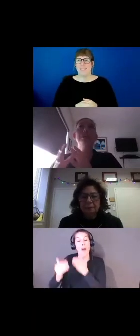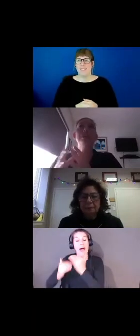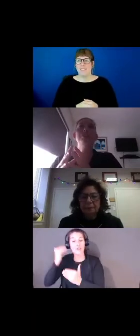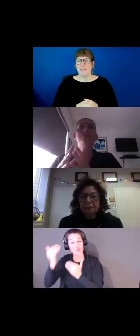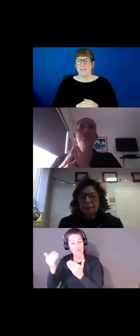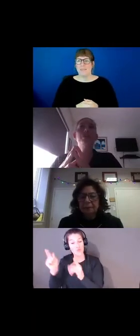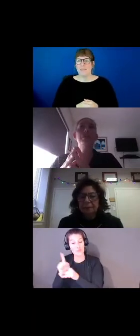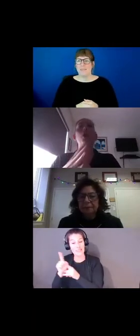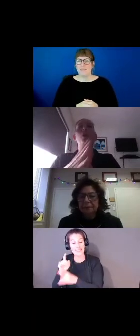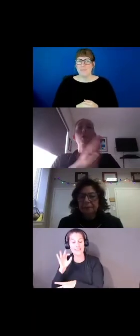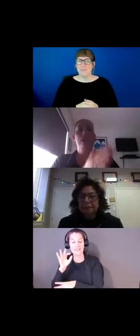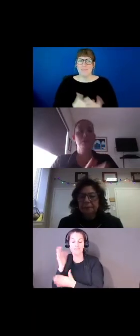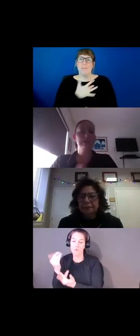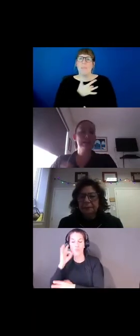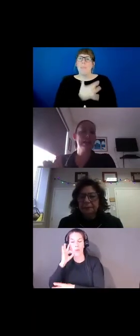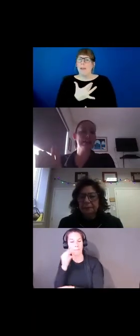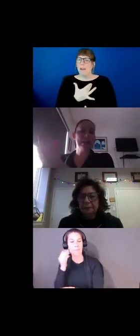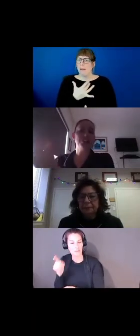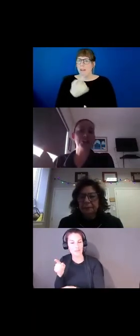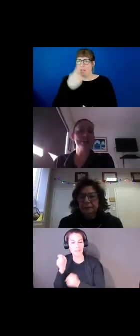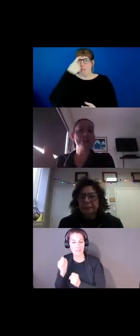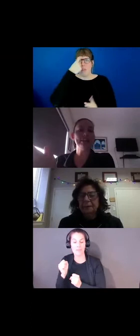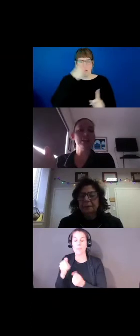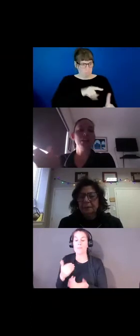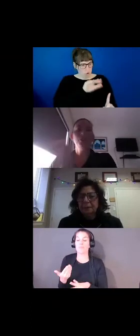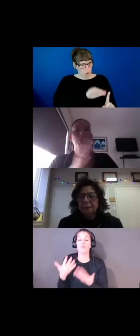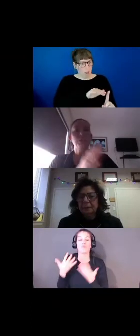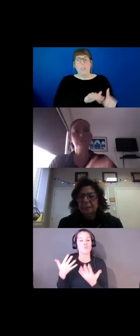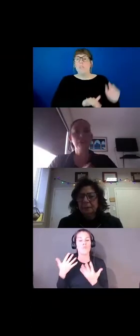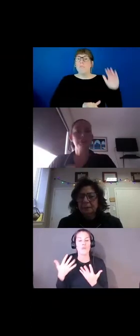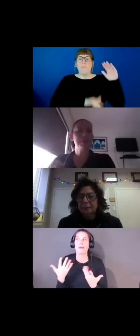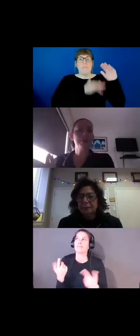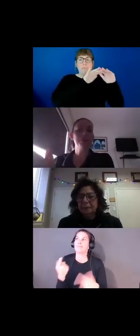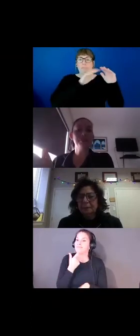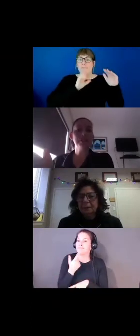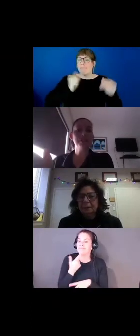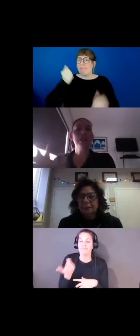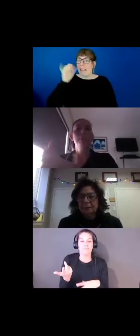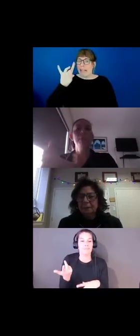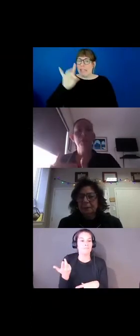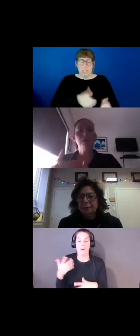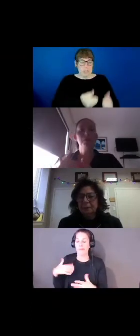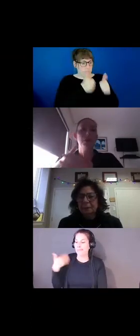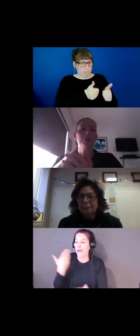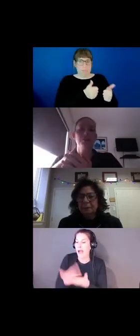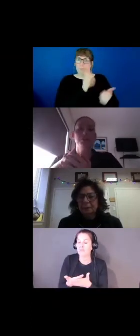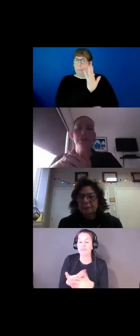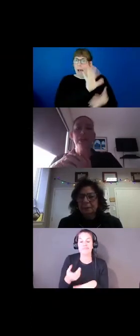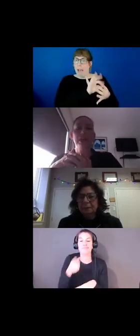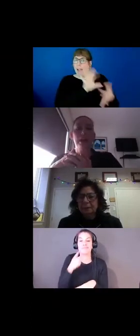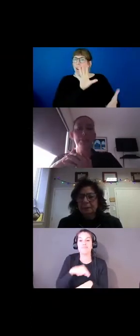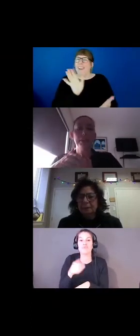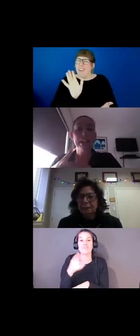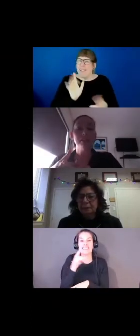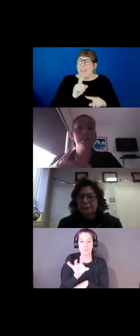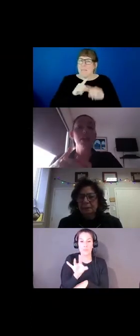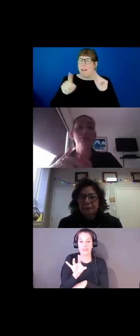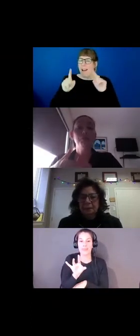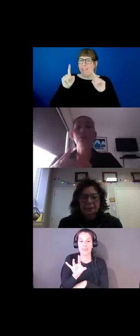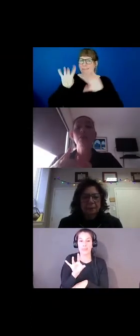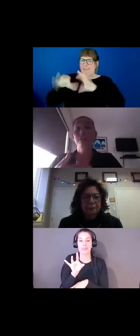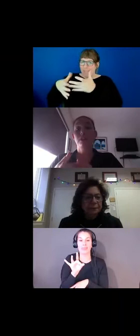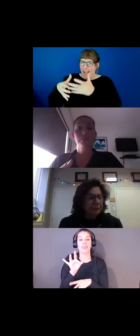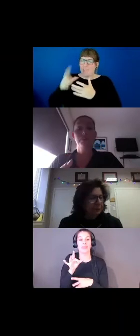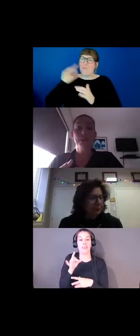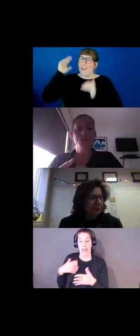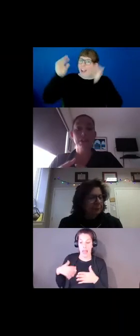very easy to sort of think, oh, okay, once they get to age 18, we followed them all those years, but we also wanted to create a place